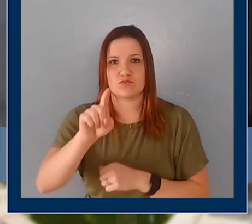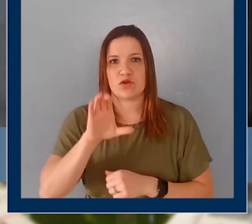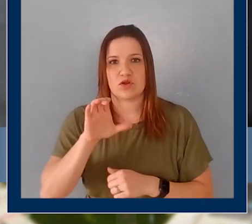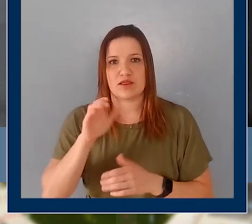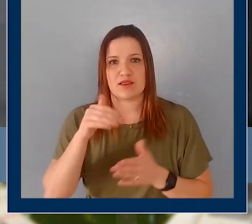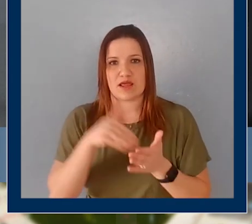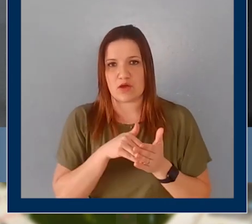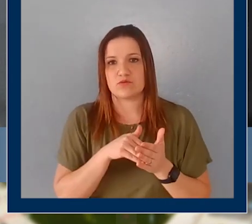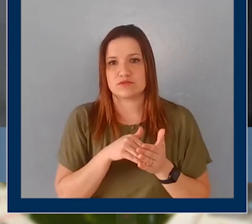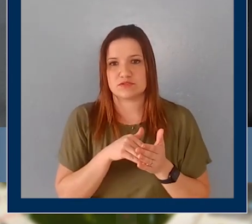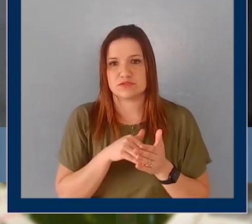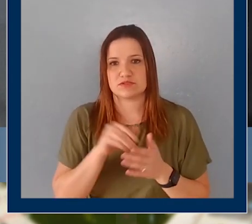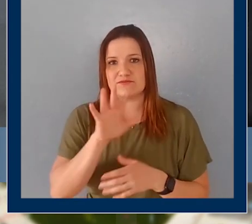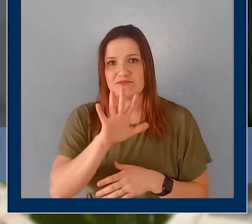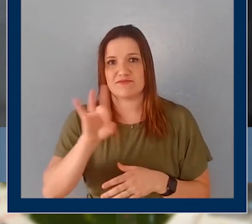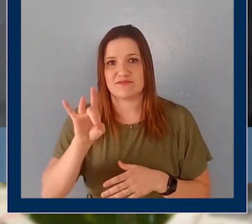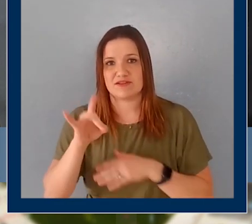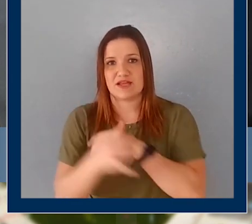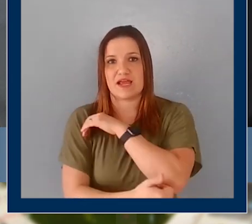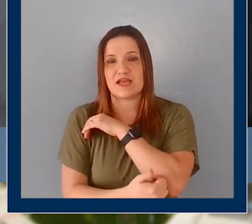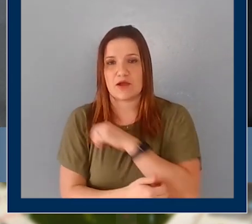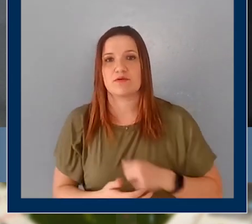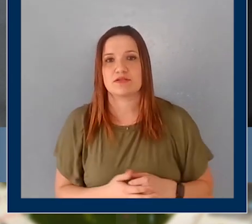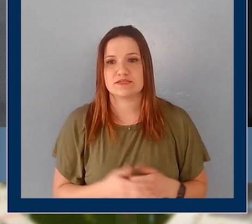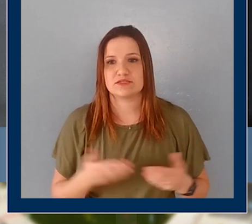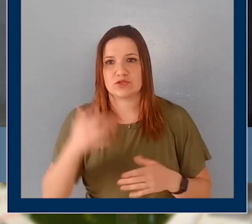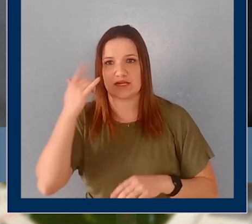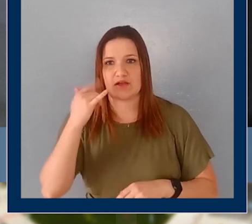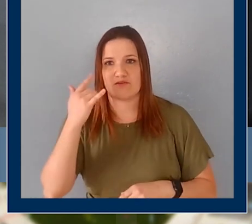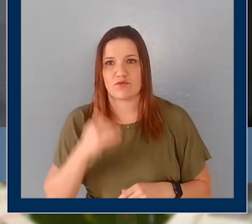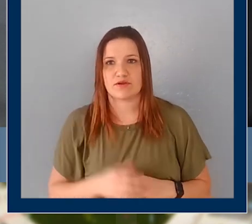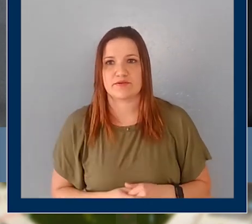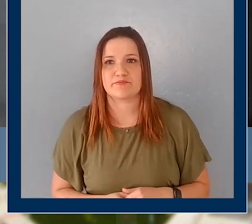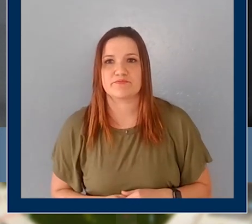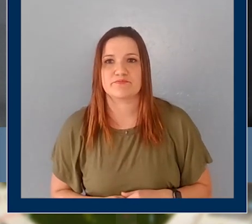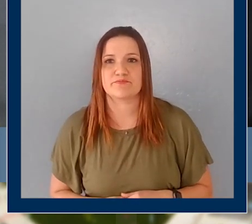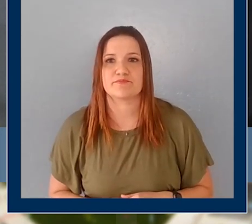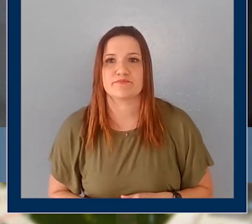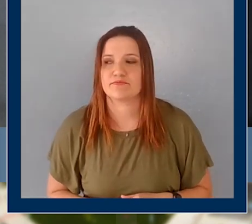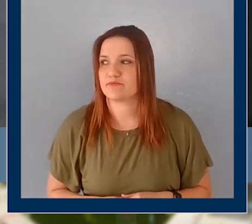in Tulare County, in terms of deaths per 100,000 population, we're at